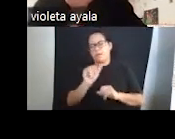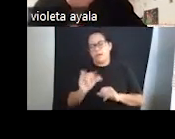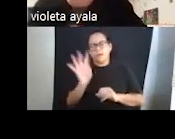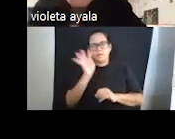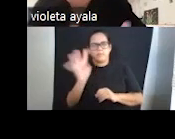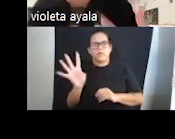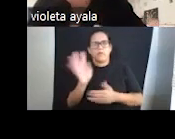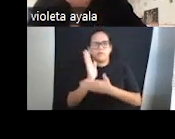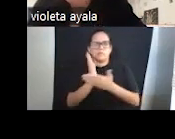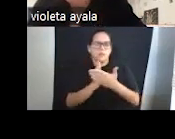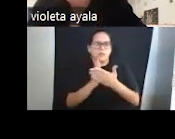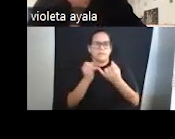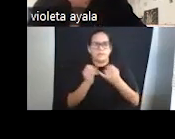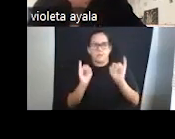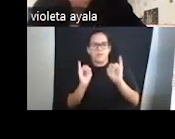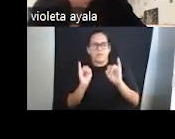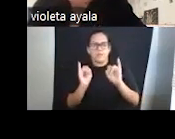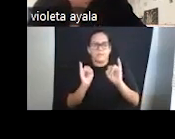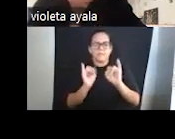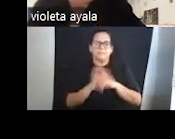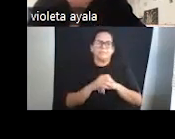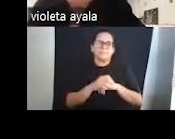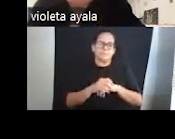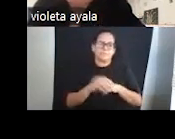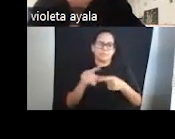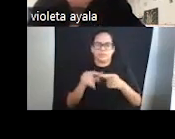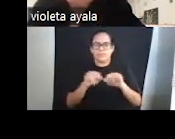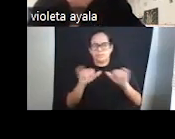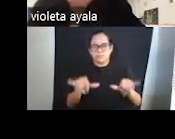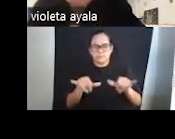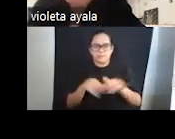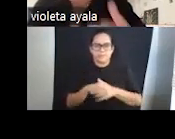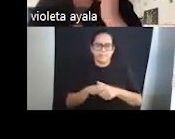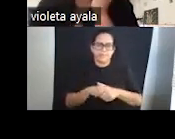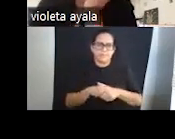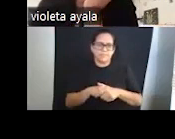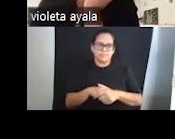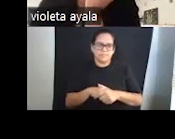some independence to the system